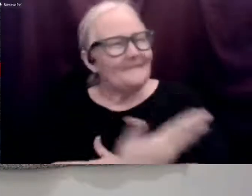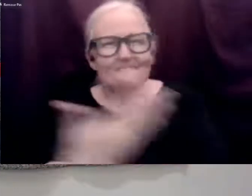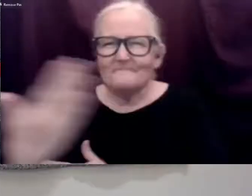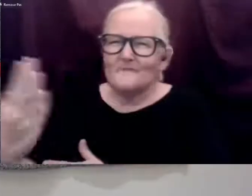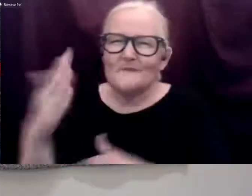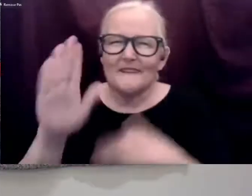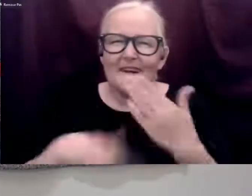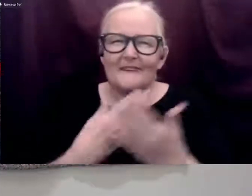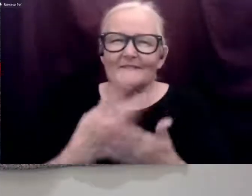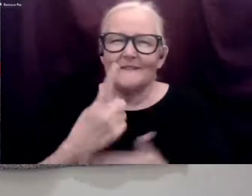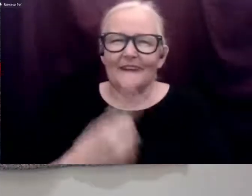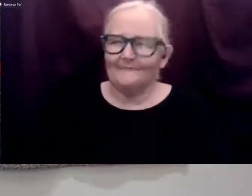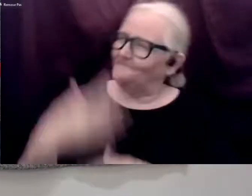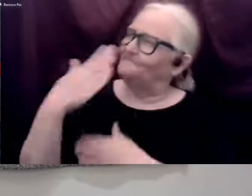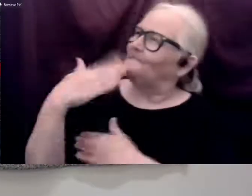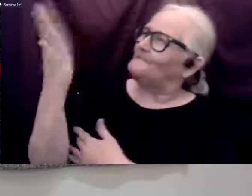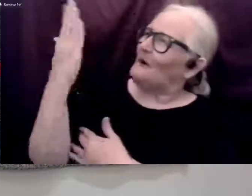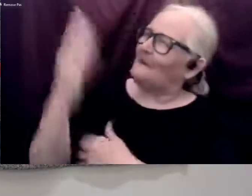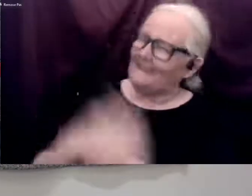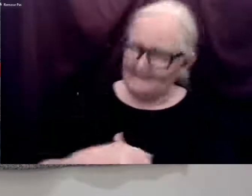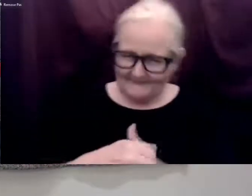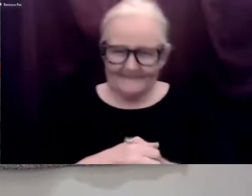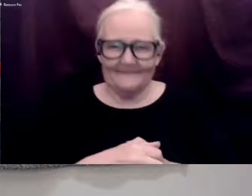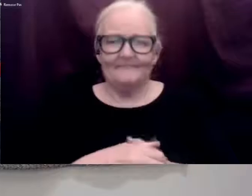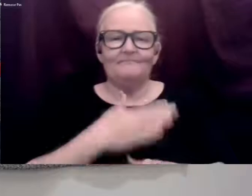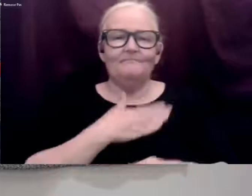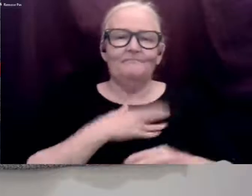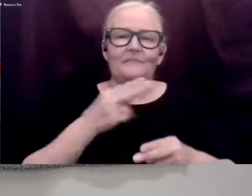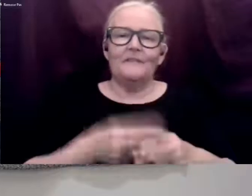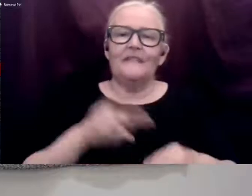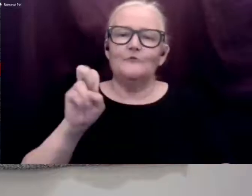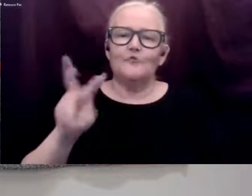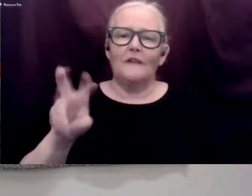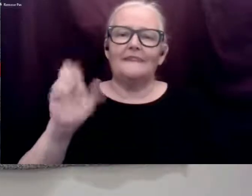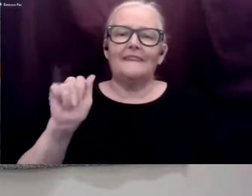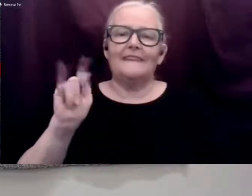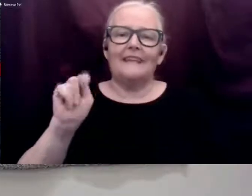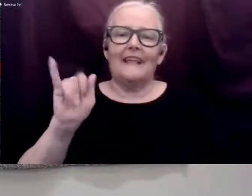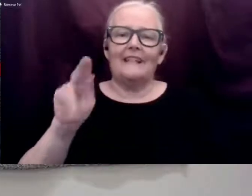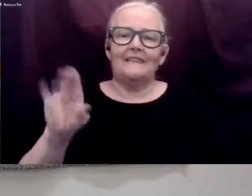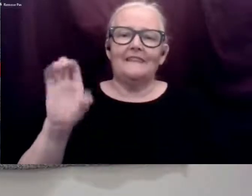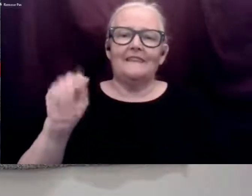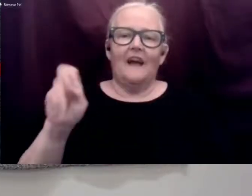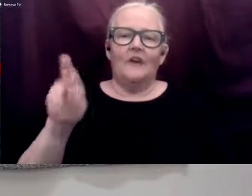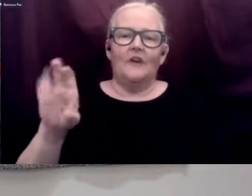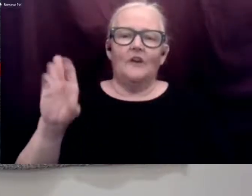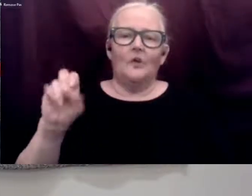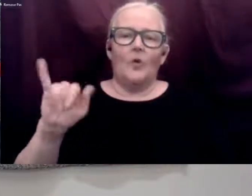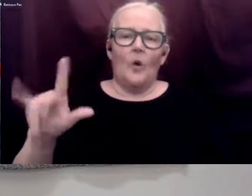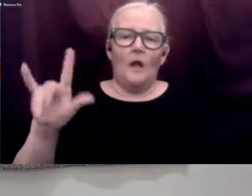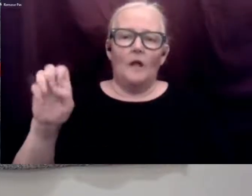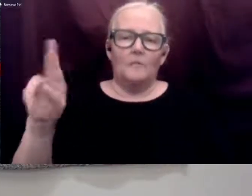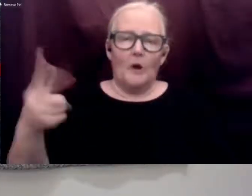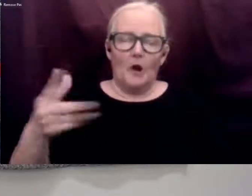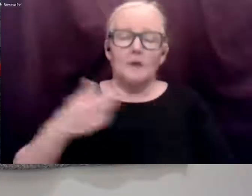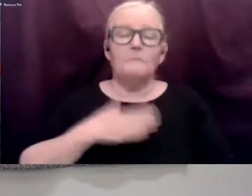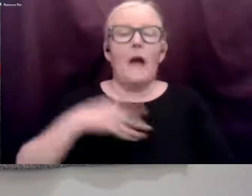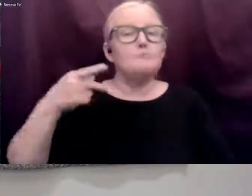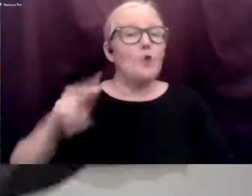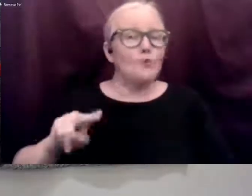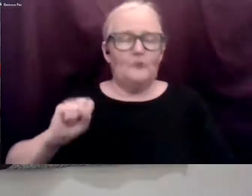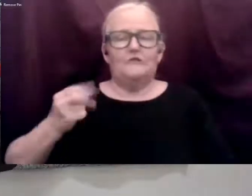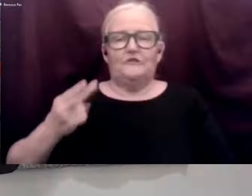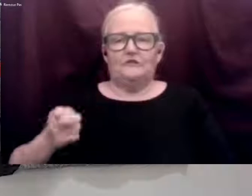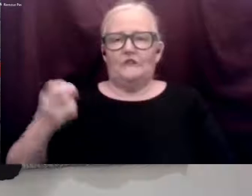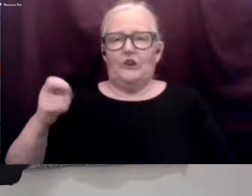My name is the Reverend Caitlin Cotter Coillberg, and my pronouns are she, her, and I am the new Assistant Minister